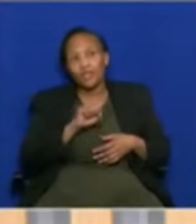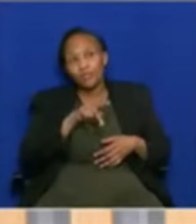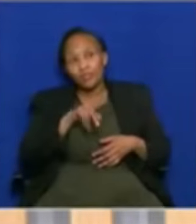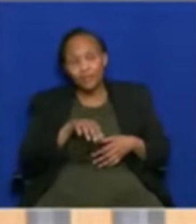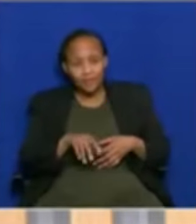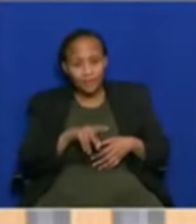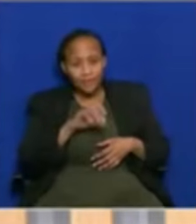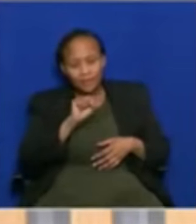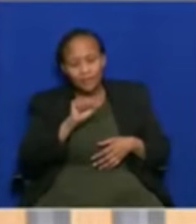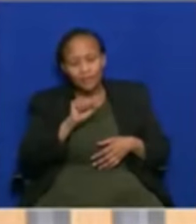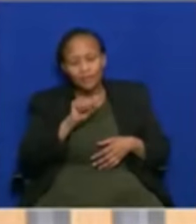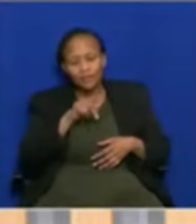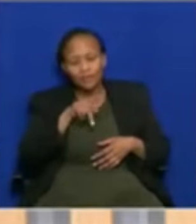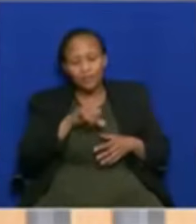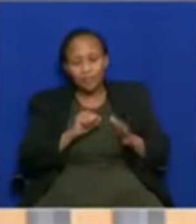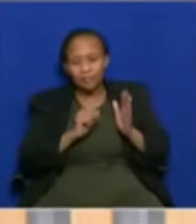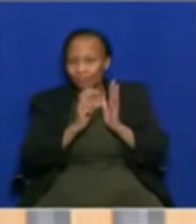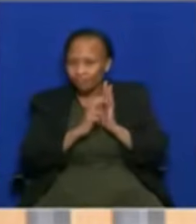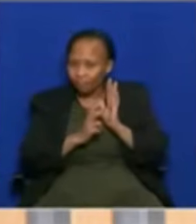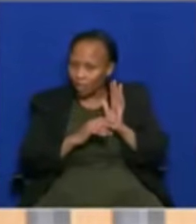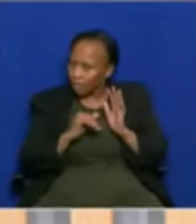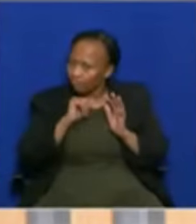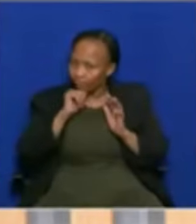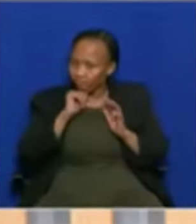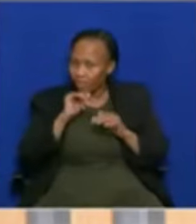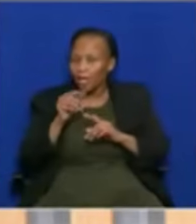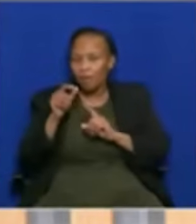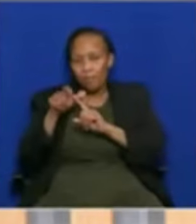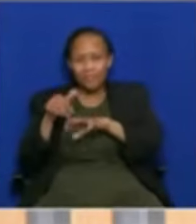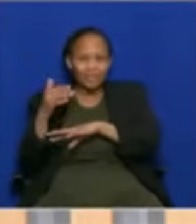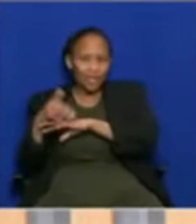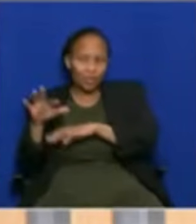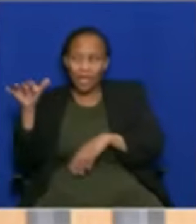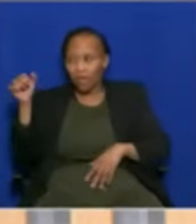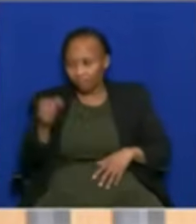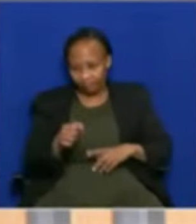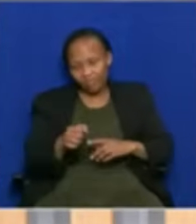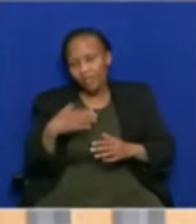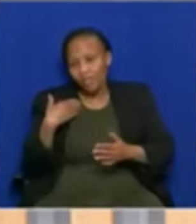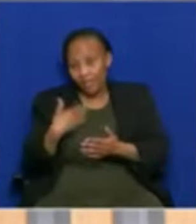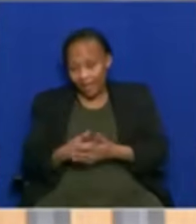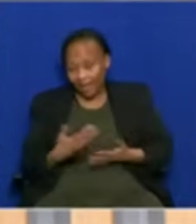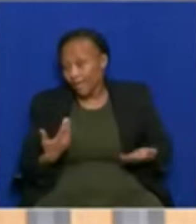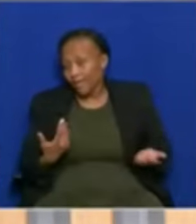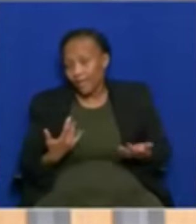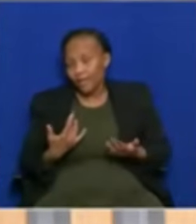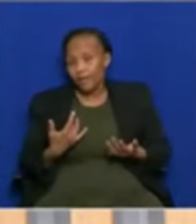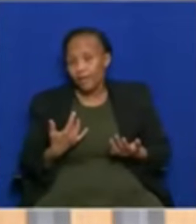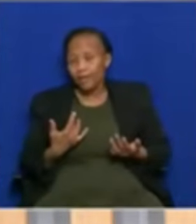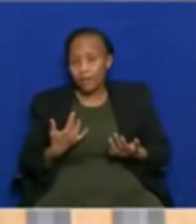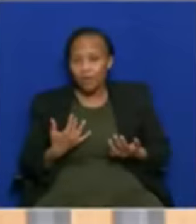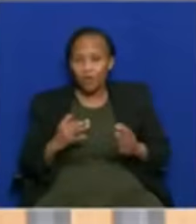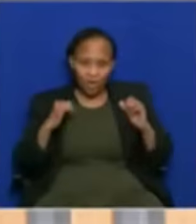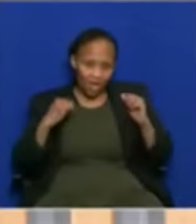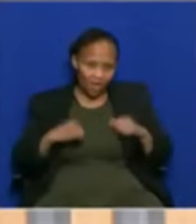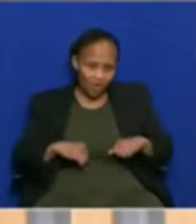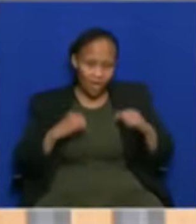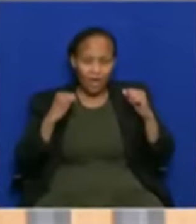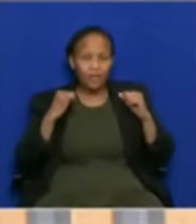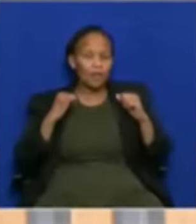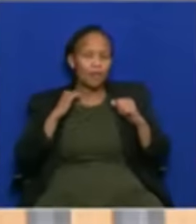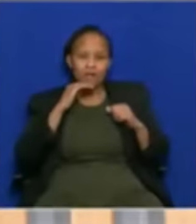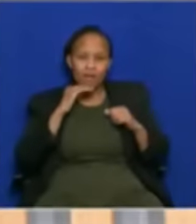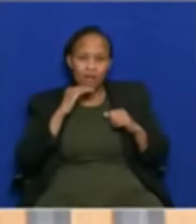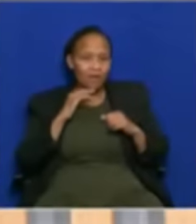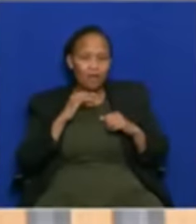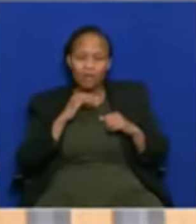outside, crime intelligence. That's accused number 5, right? Yes. We've agreed it's not precluded by the policies. And yet